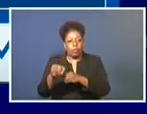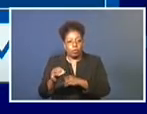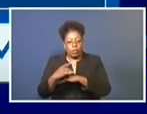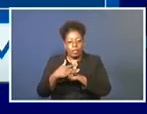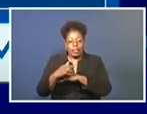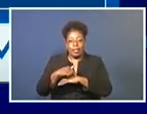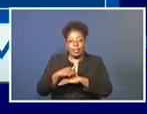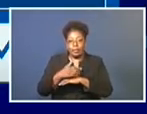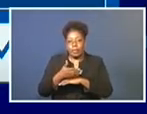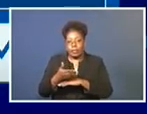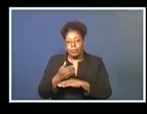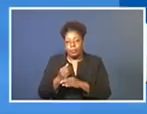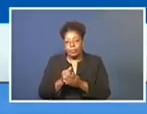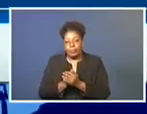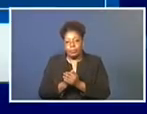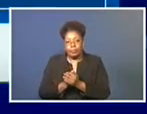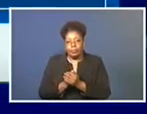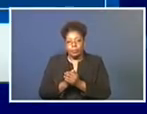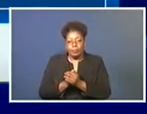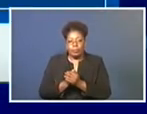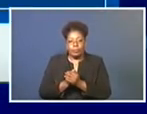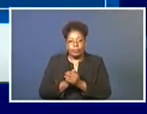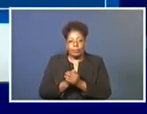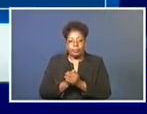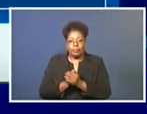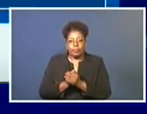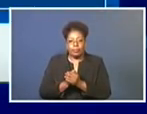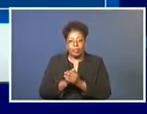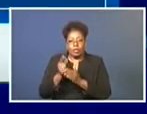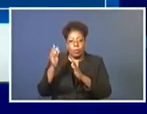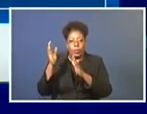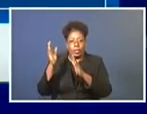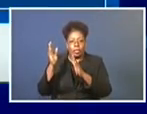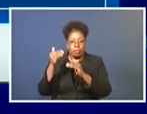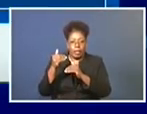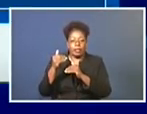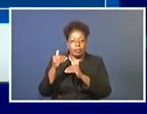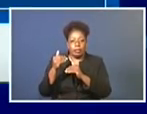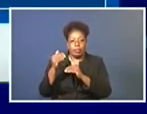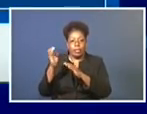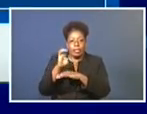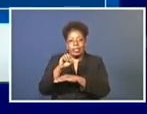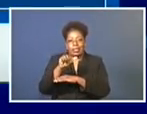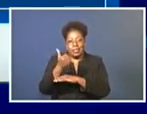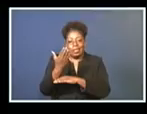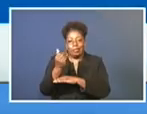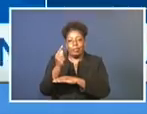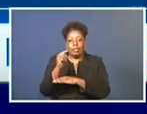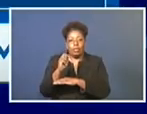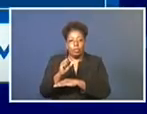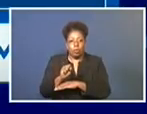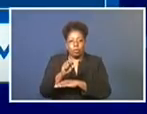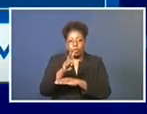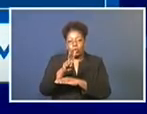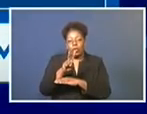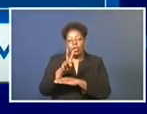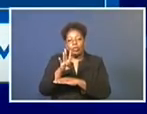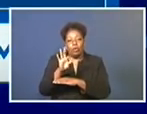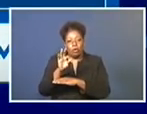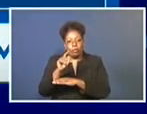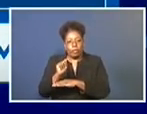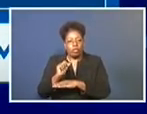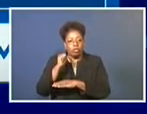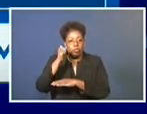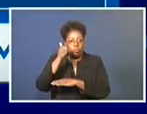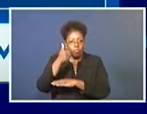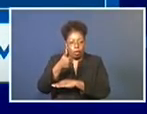take place at 9:11 tonight in the southeast Bahamas. You can expect an easterly flow at 10 to 15 knots, the wave heights 2 to 4 feet. Tomorrow in the northwest